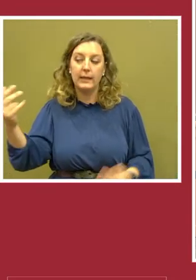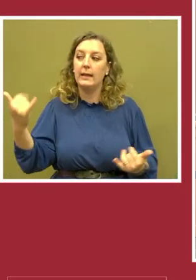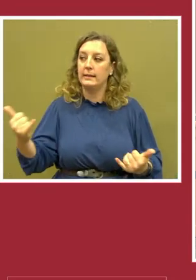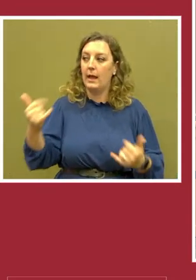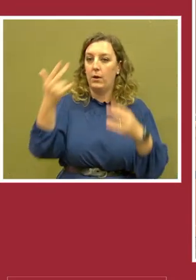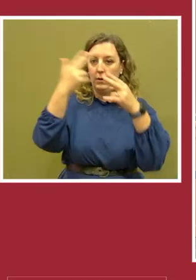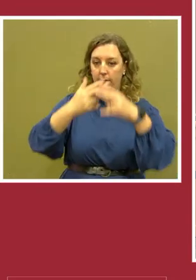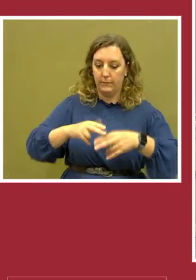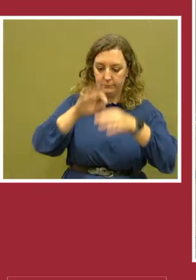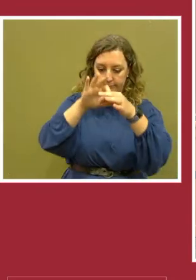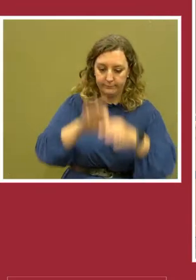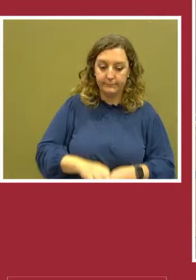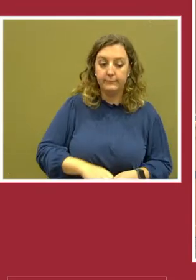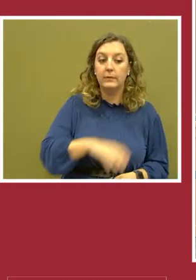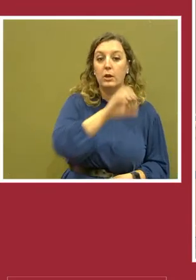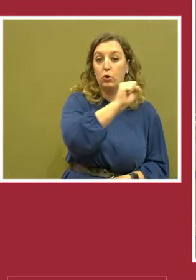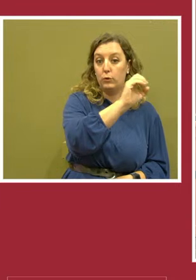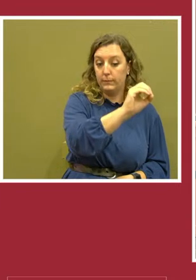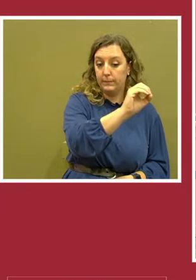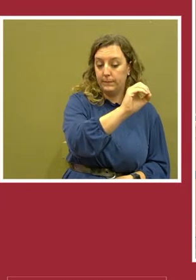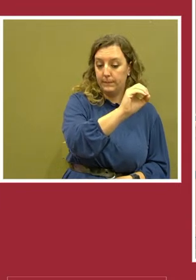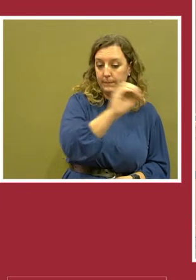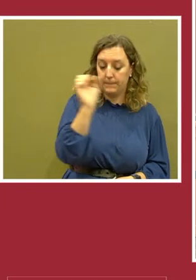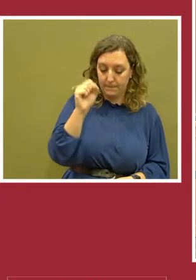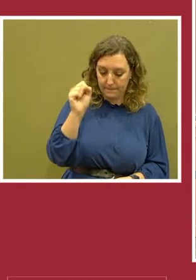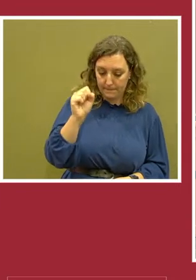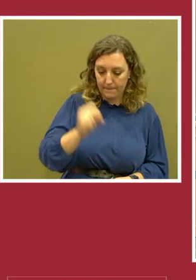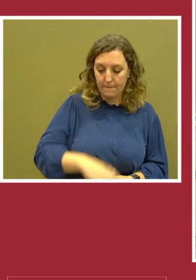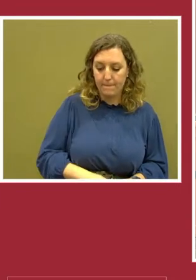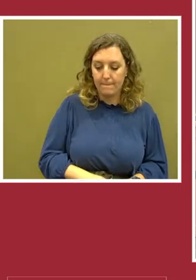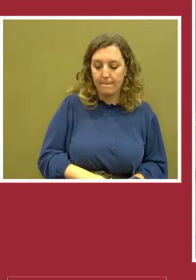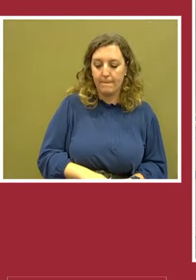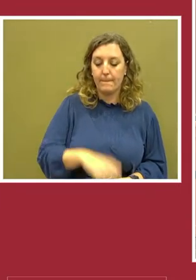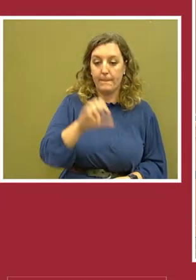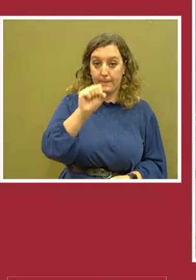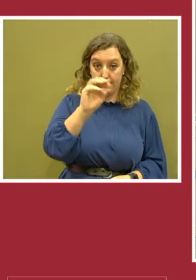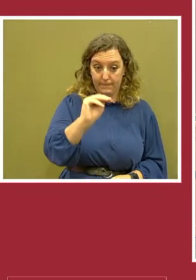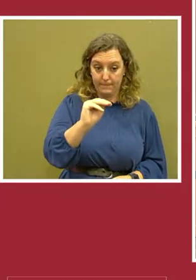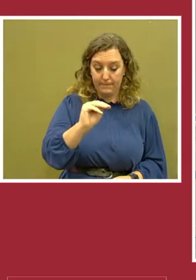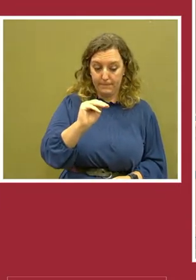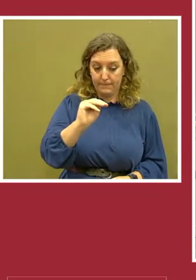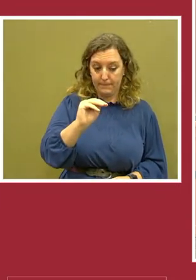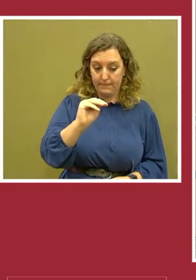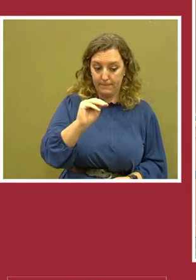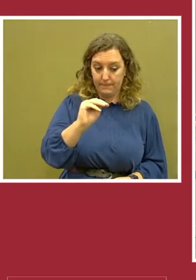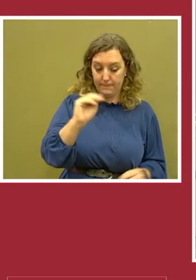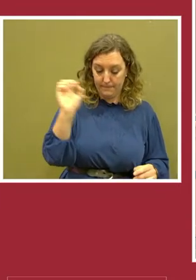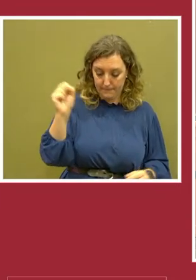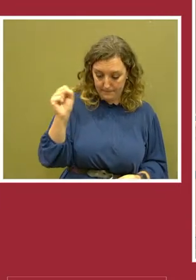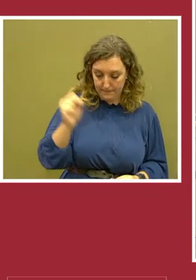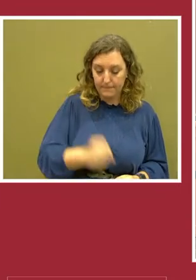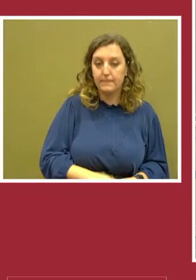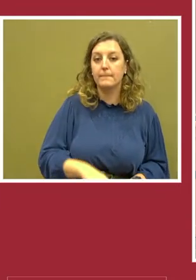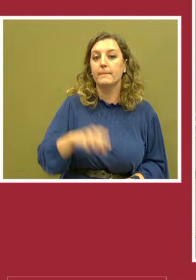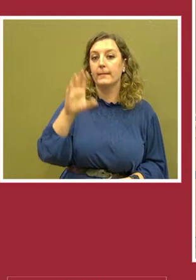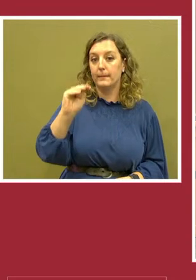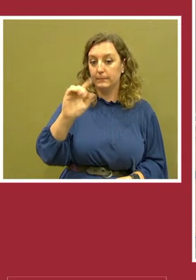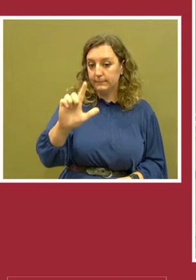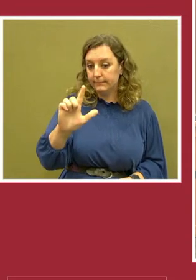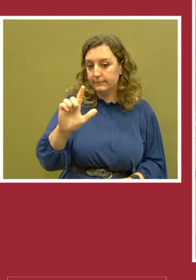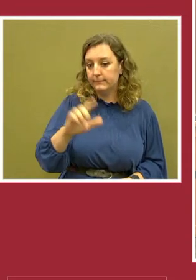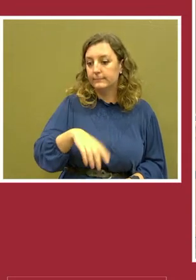take a roll call vote. Director Olson? Aye. Director Montgomery? Aye. Director